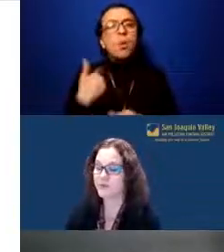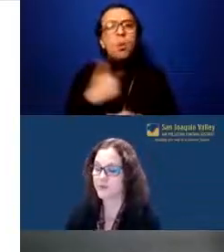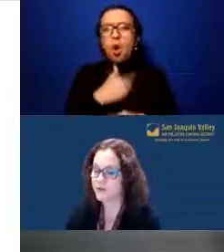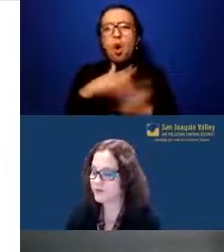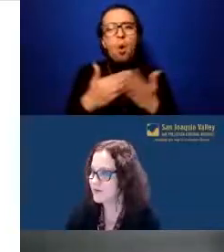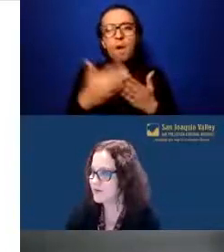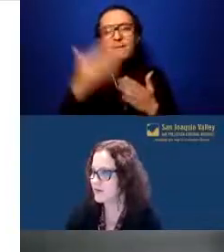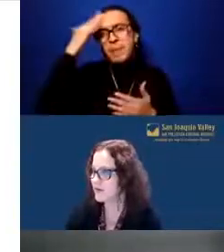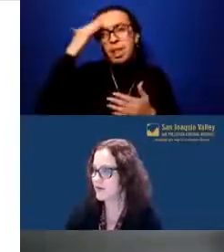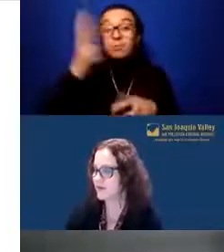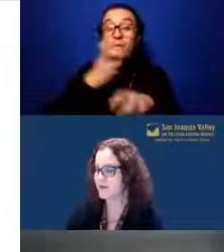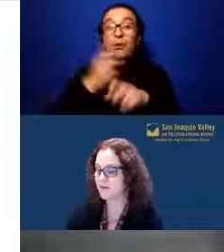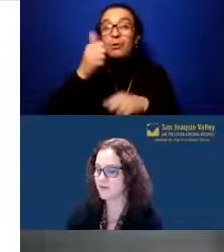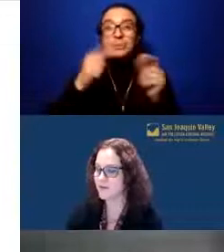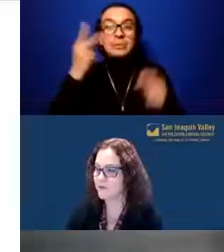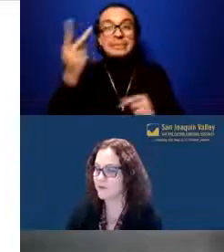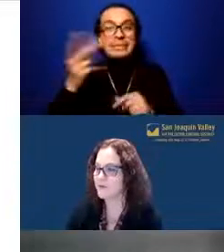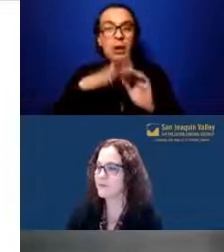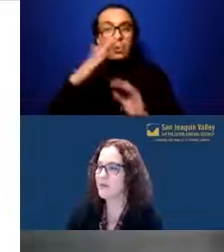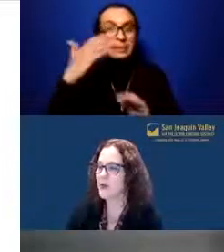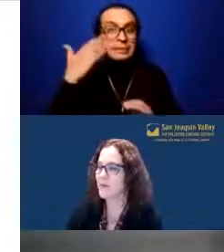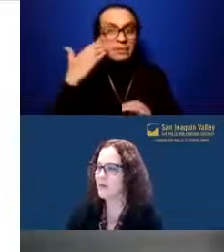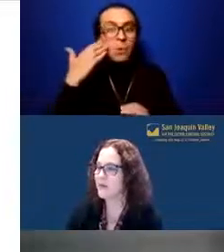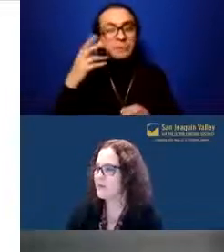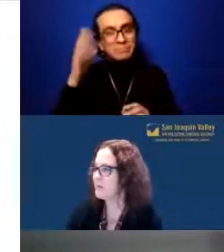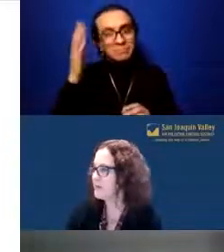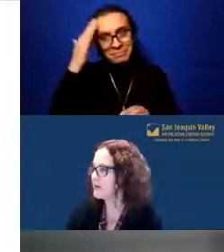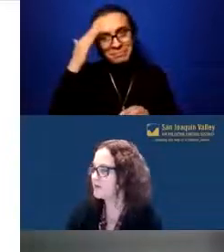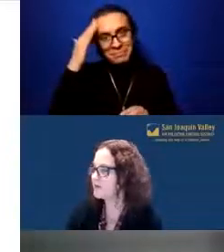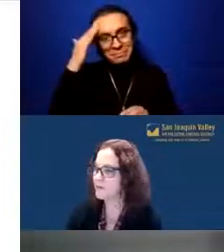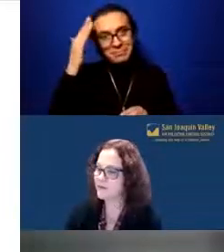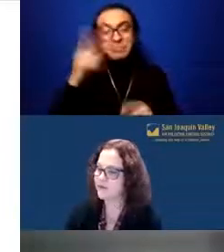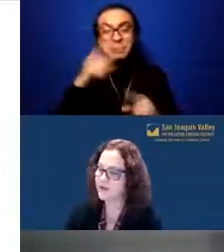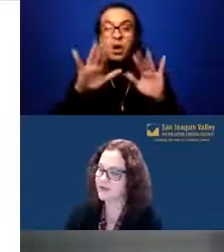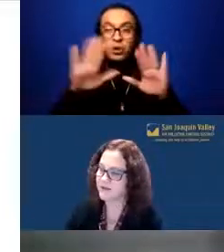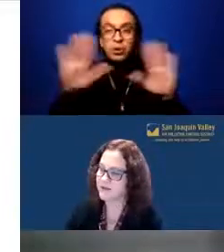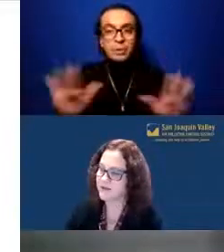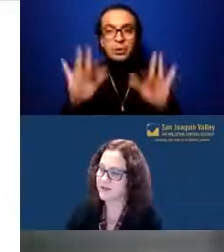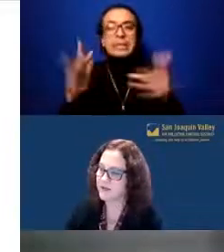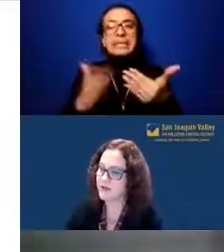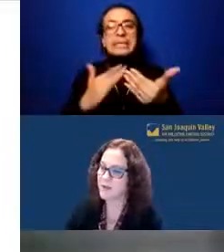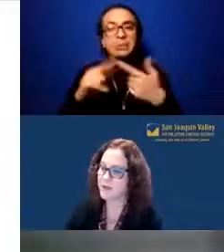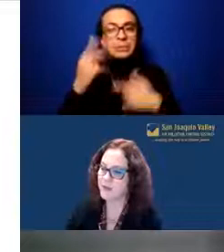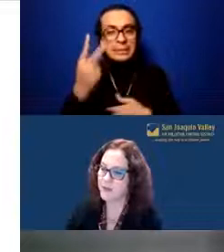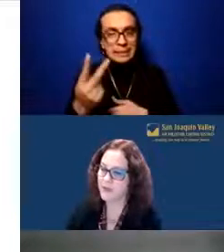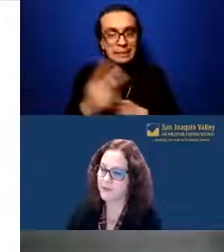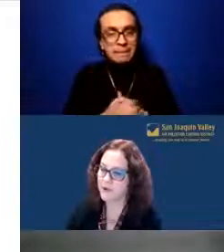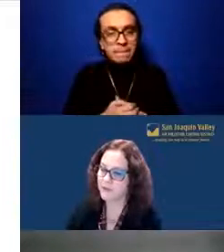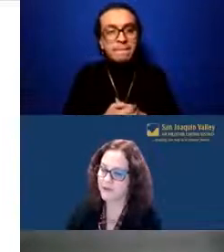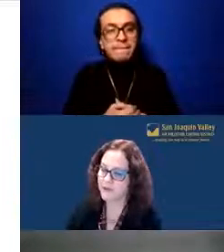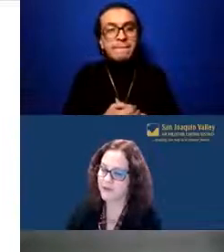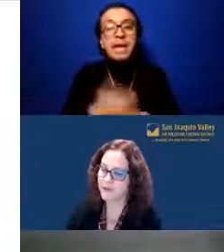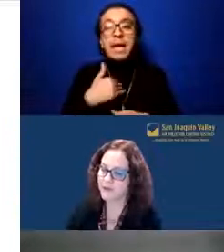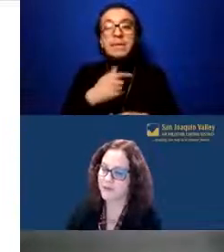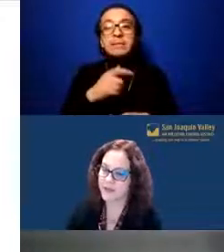it was much harder to see those on a cell phone Zoom. On the big desktop, it's fairly easy to see. Big